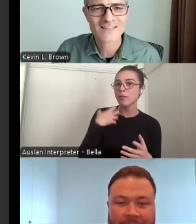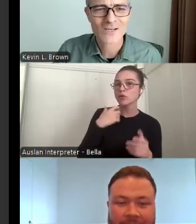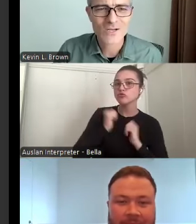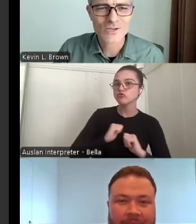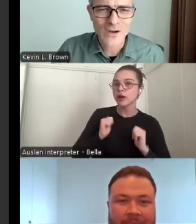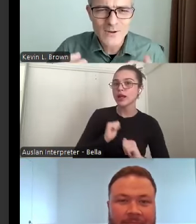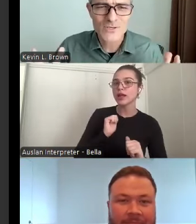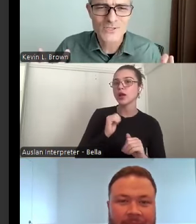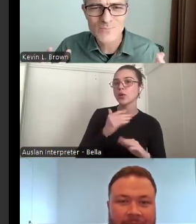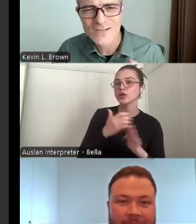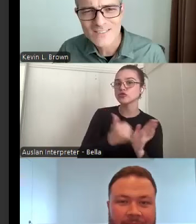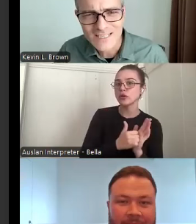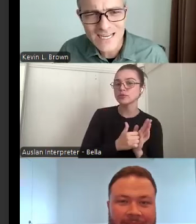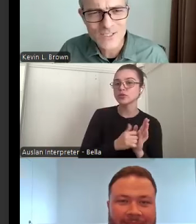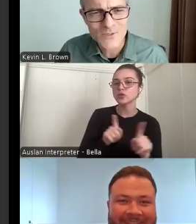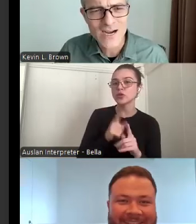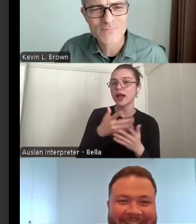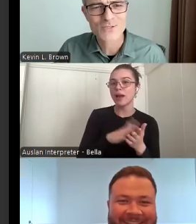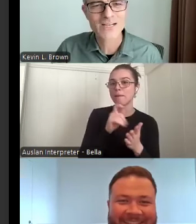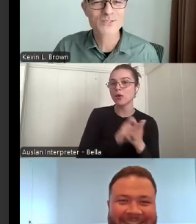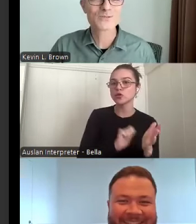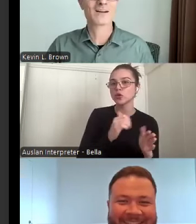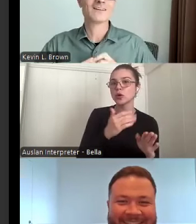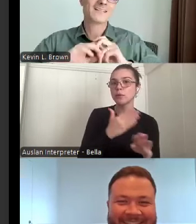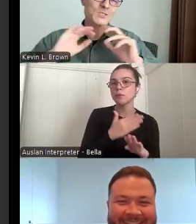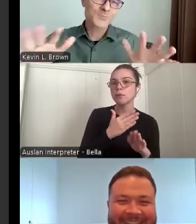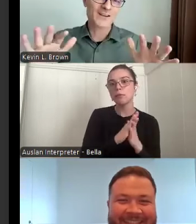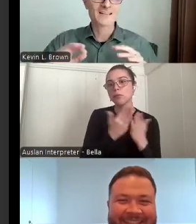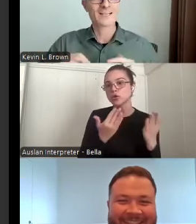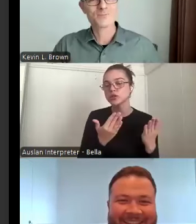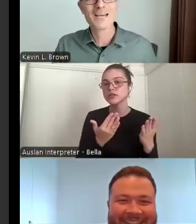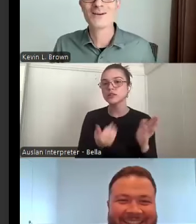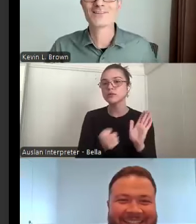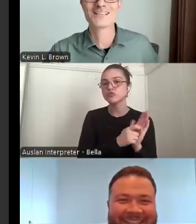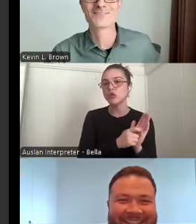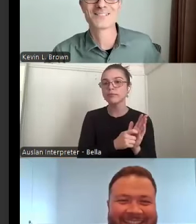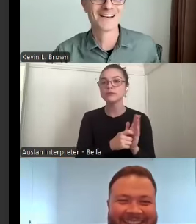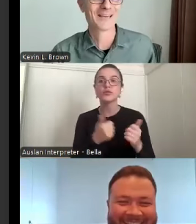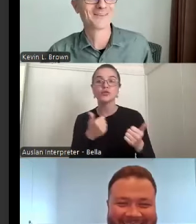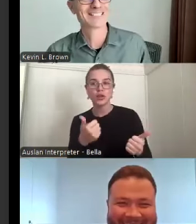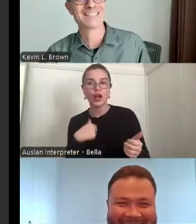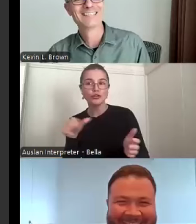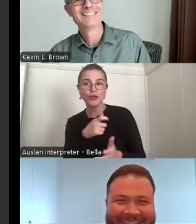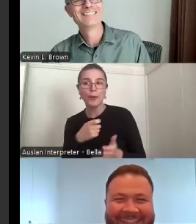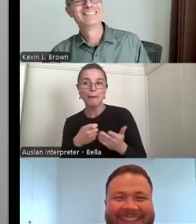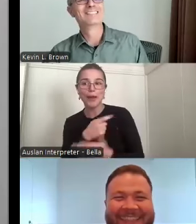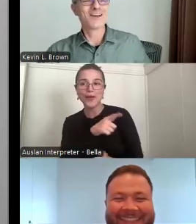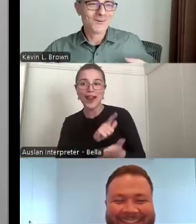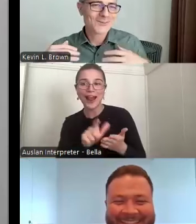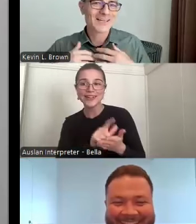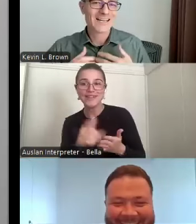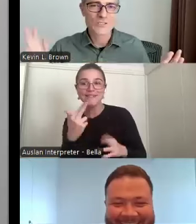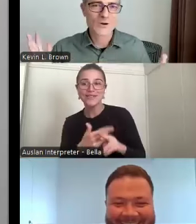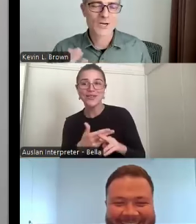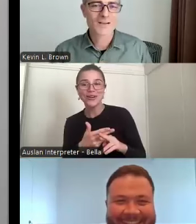online? Also, how to purchase your books and subscribe to your channel's newsletter. This is perfect. I should pay you after this for teeing up that question.